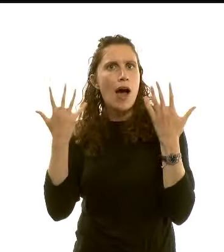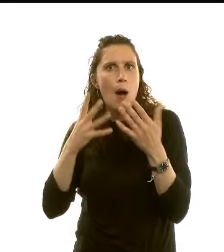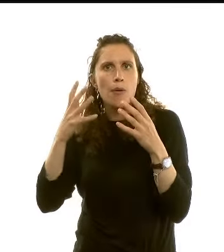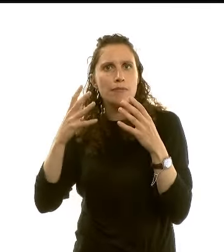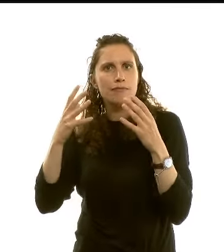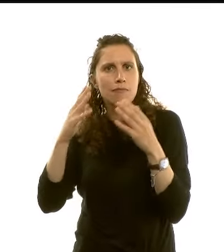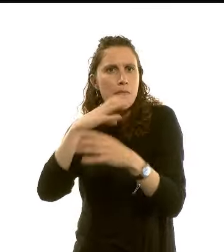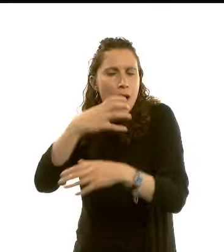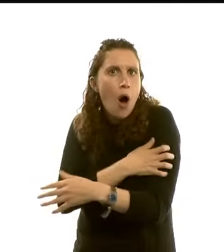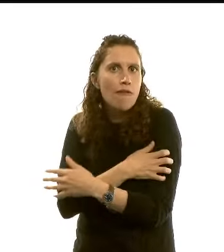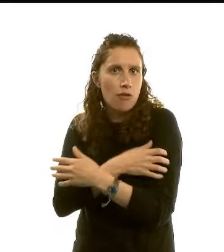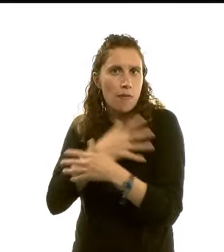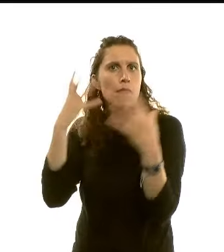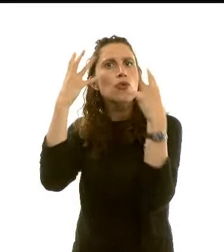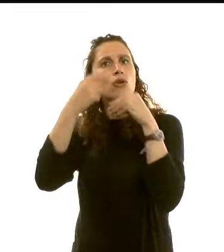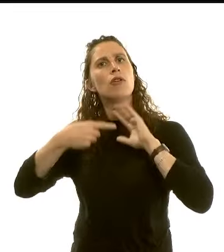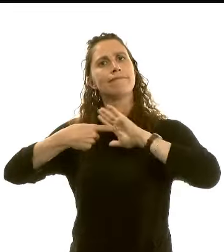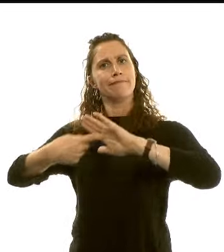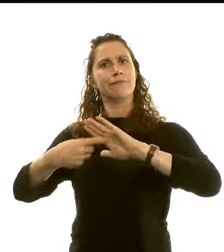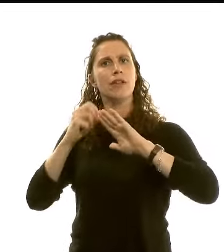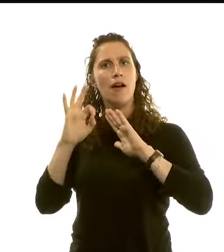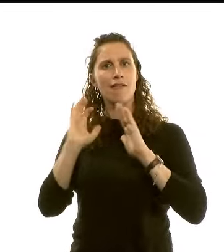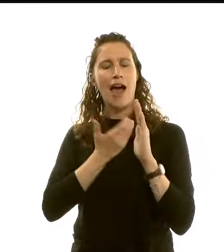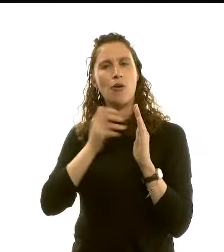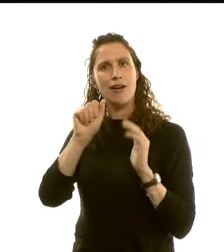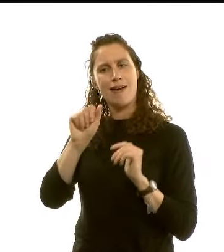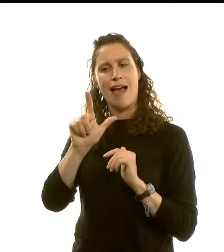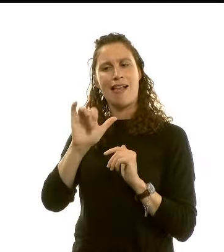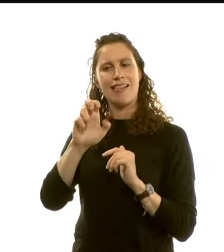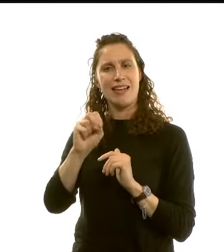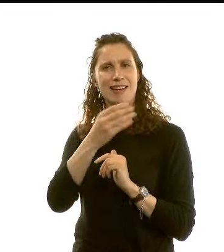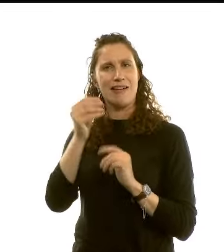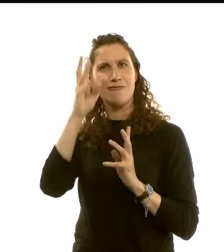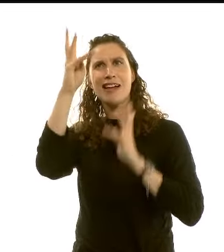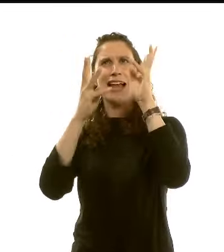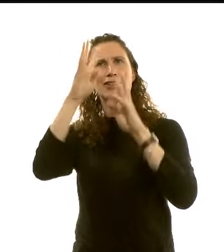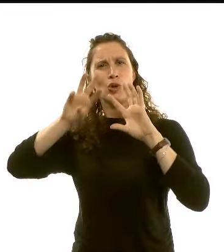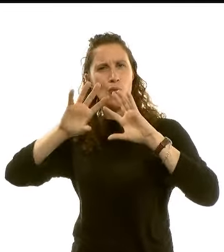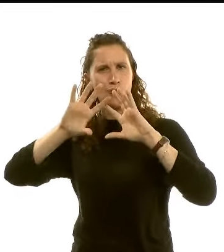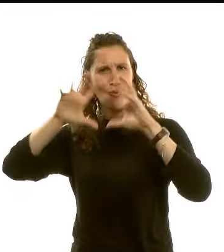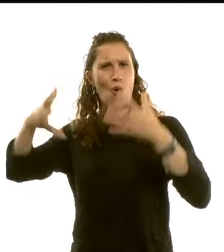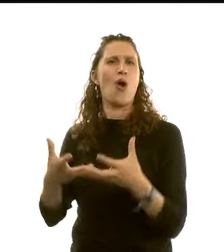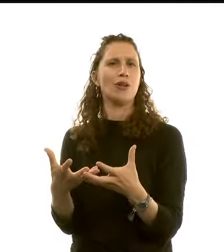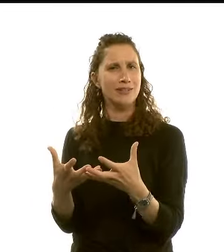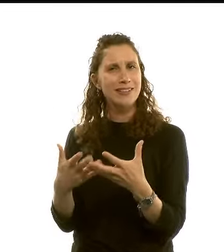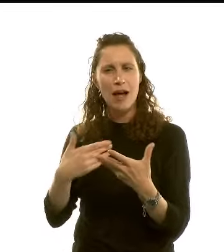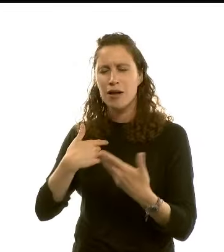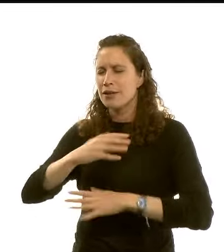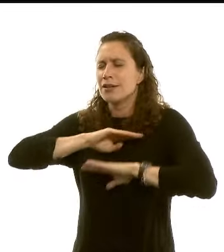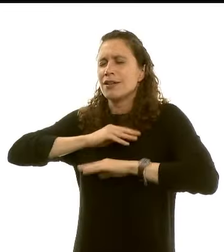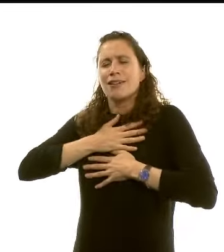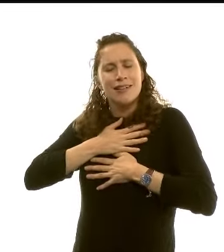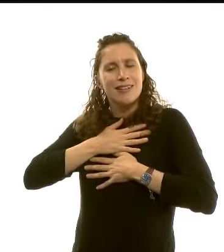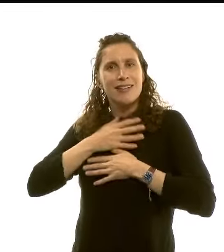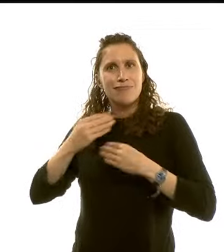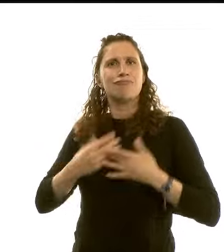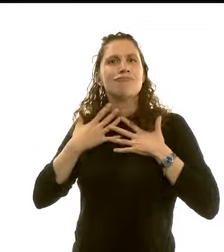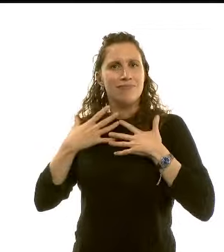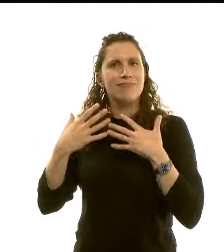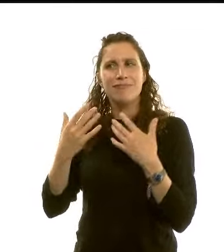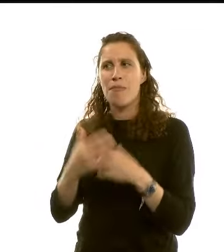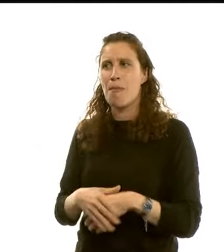it's such a beautiful representation of our alien and fantastical world. I couldn't be more happy, and they're just awesome. Amazing, and your